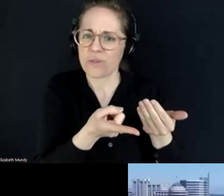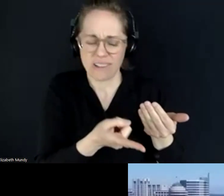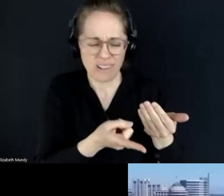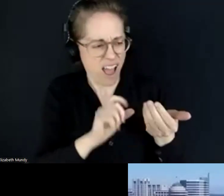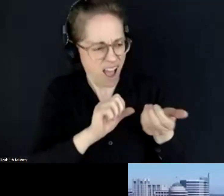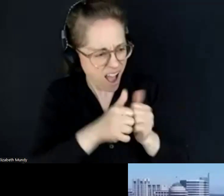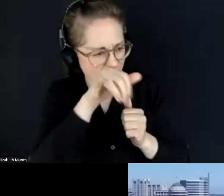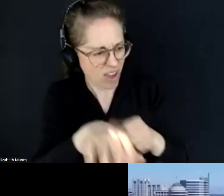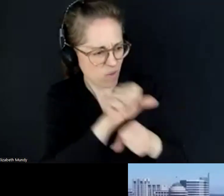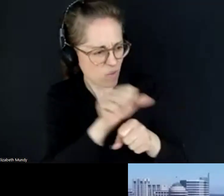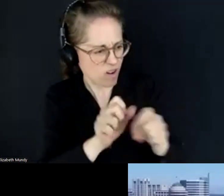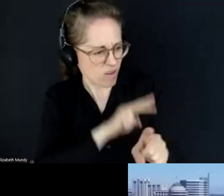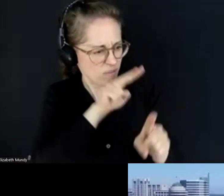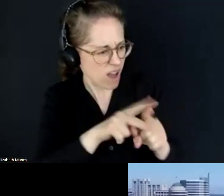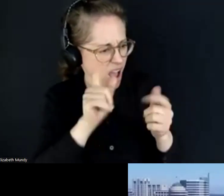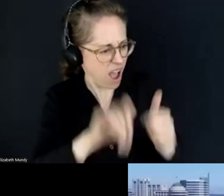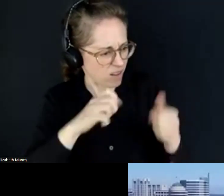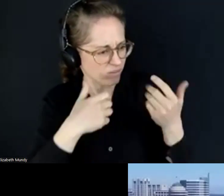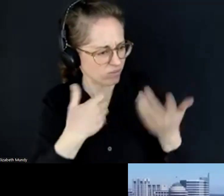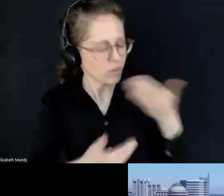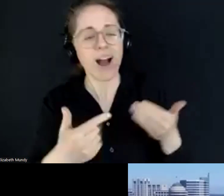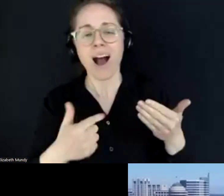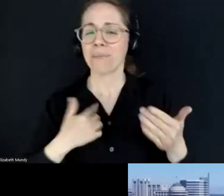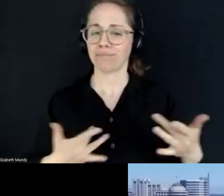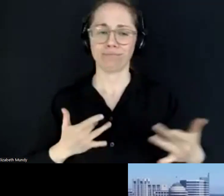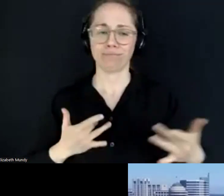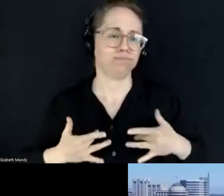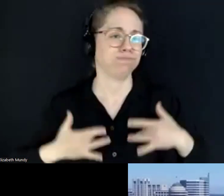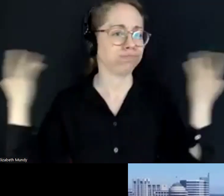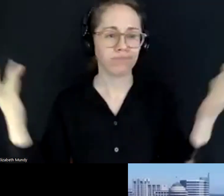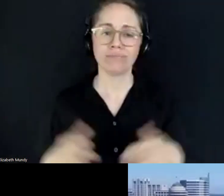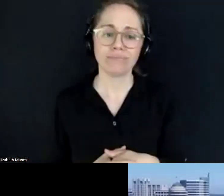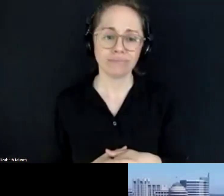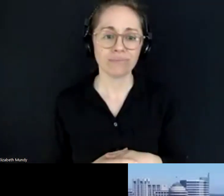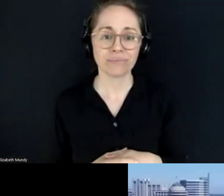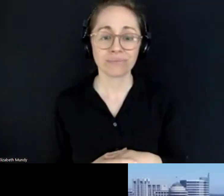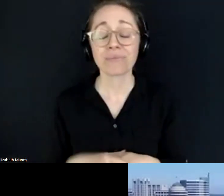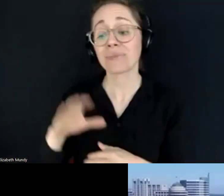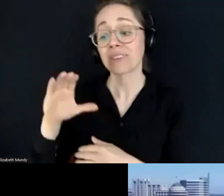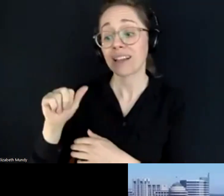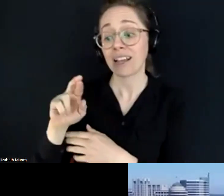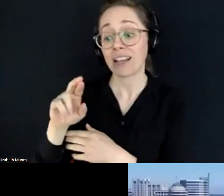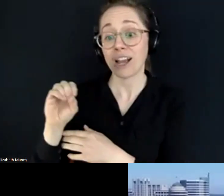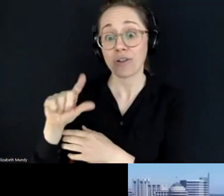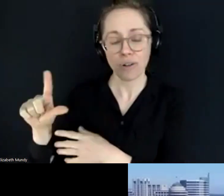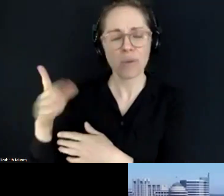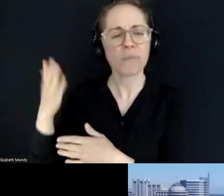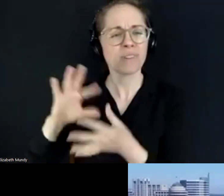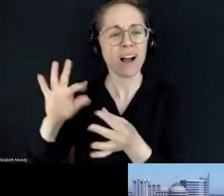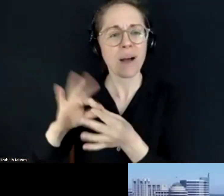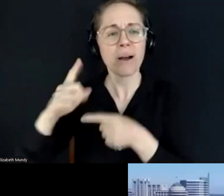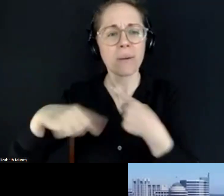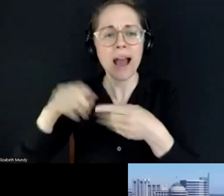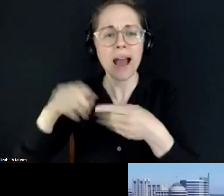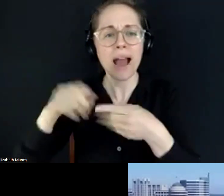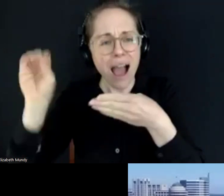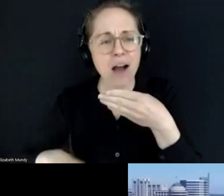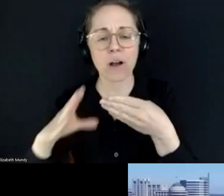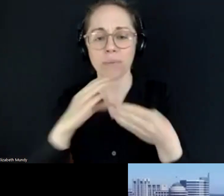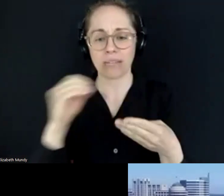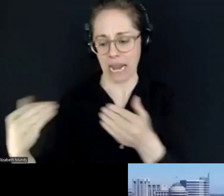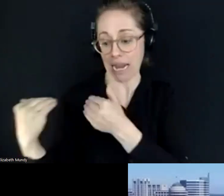so exciting to me. I loved the opening that Carol referred to around outcomes and accountability, right?